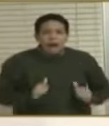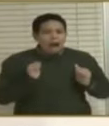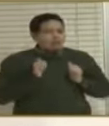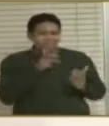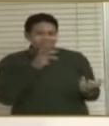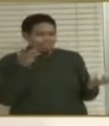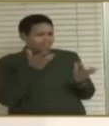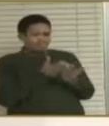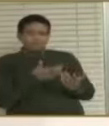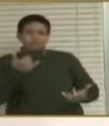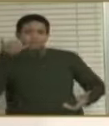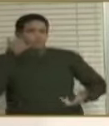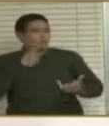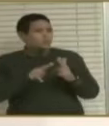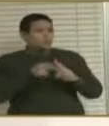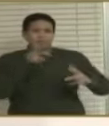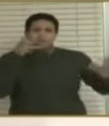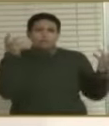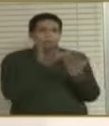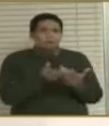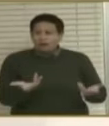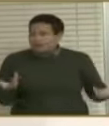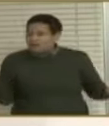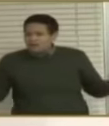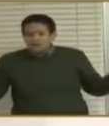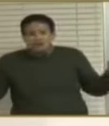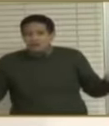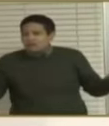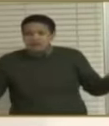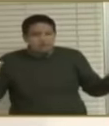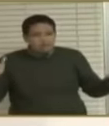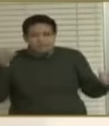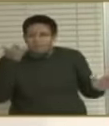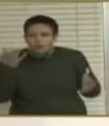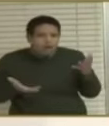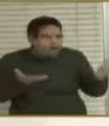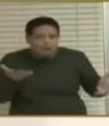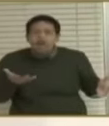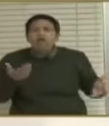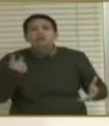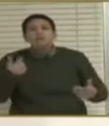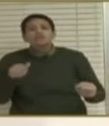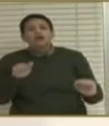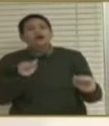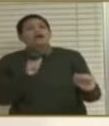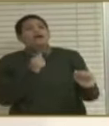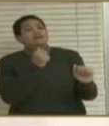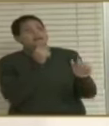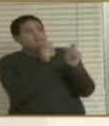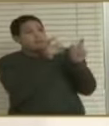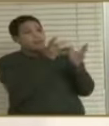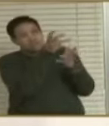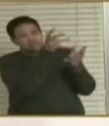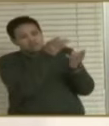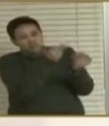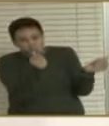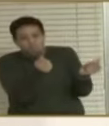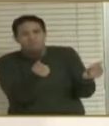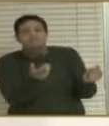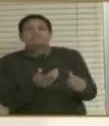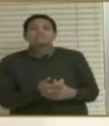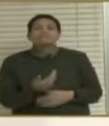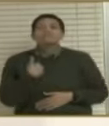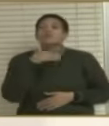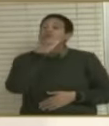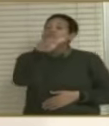discrepancies, telephone discrepancies, and we're working with the management to sort those out. I want to just make an appeal